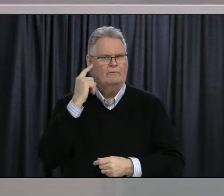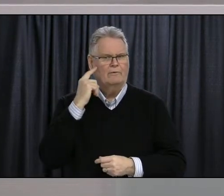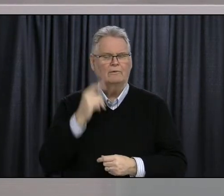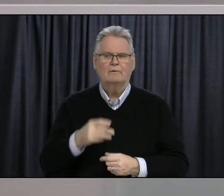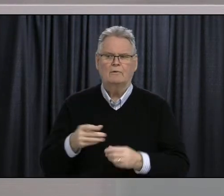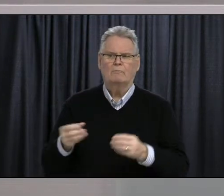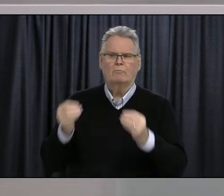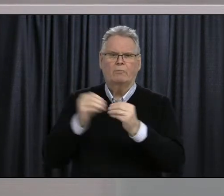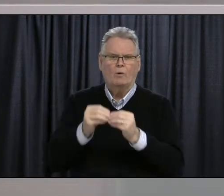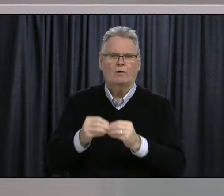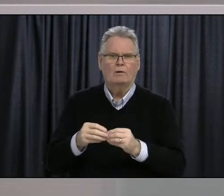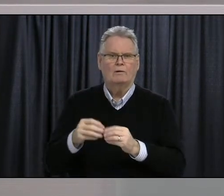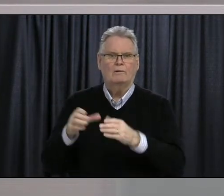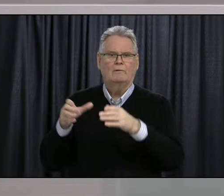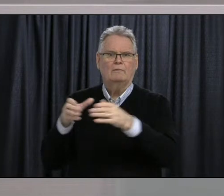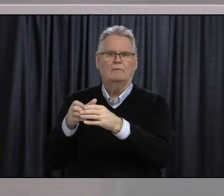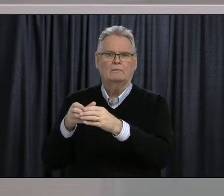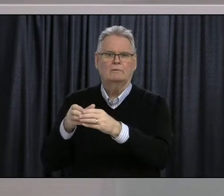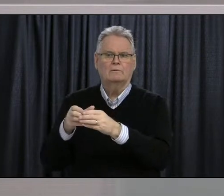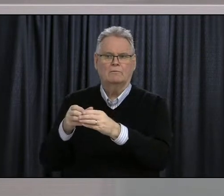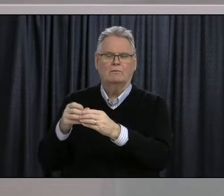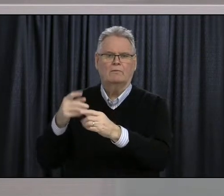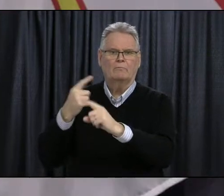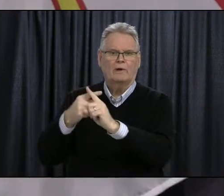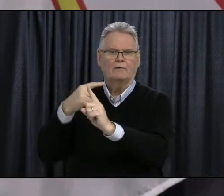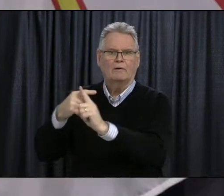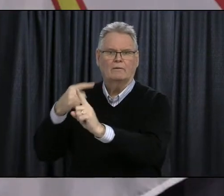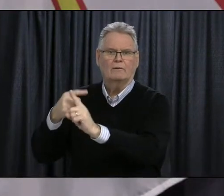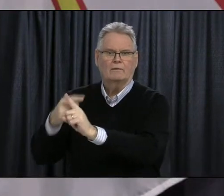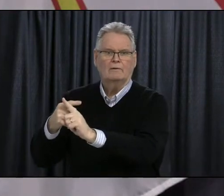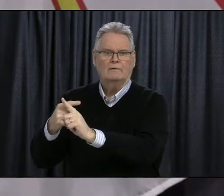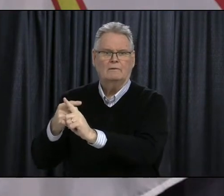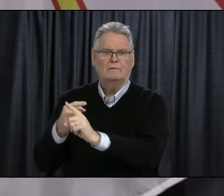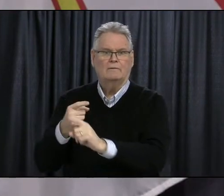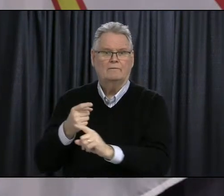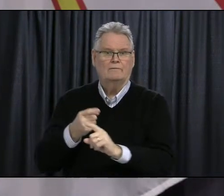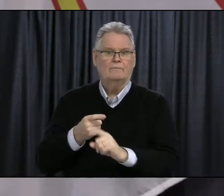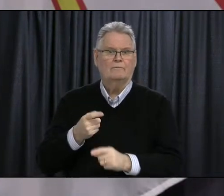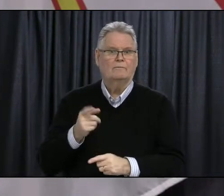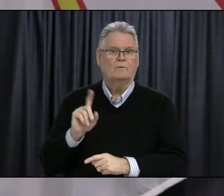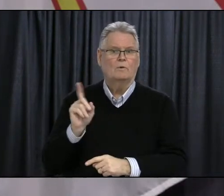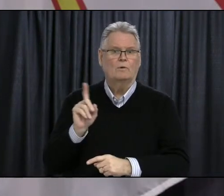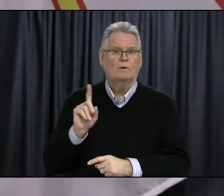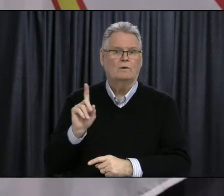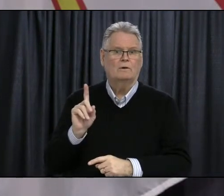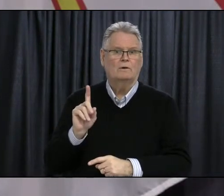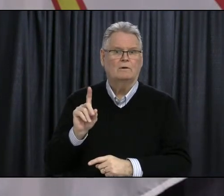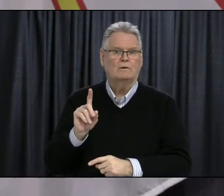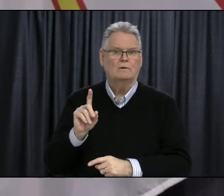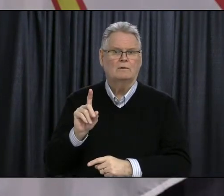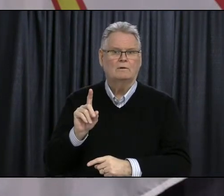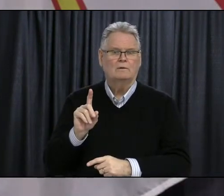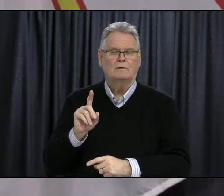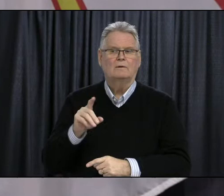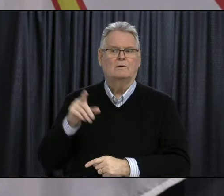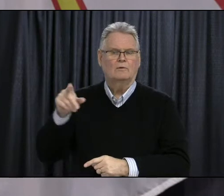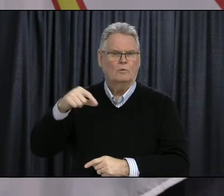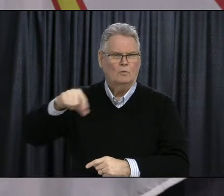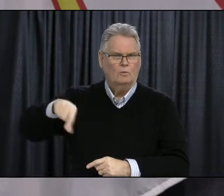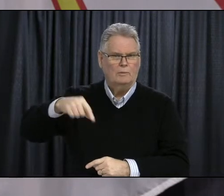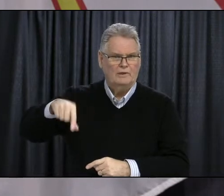should be closed or other restrictions put in place there? So my understanding with regard